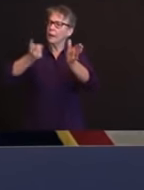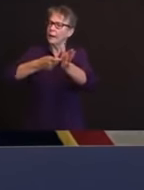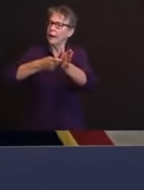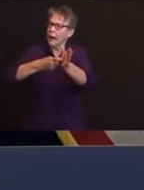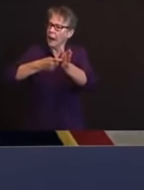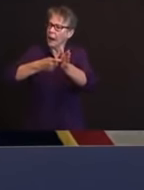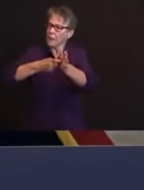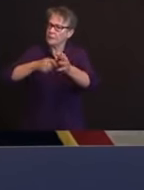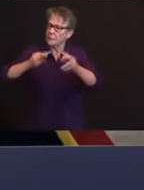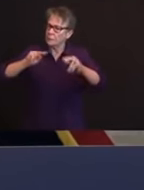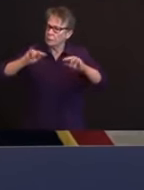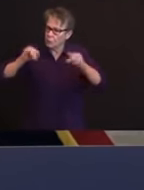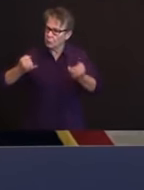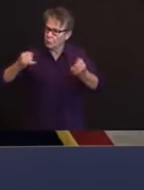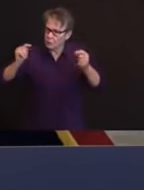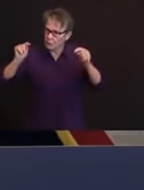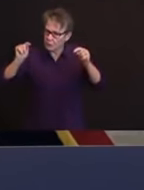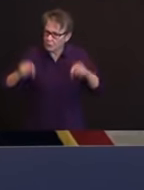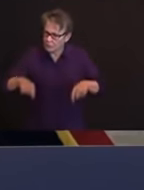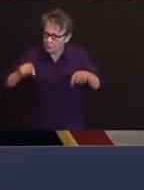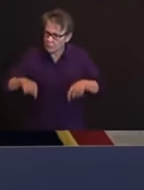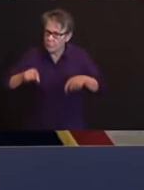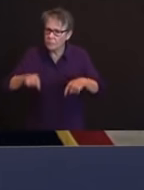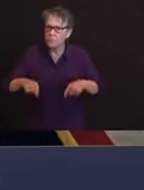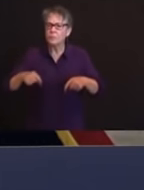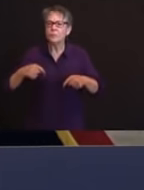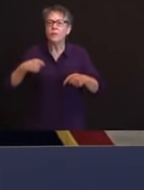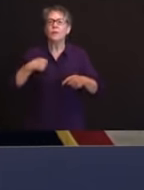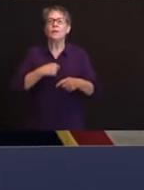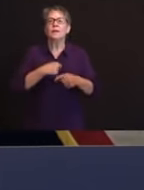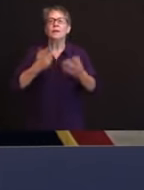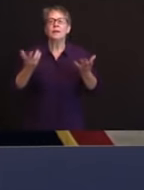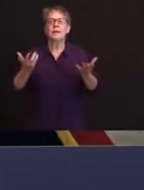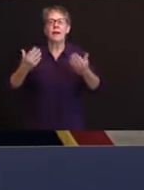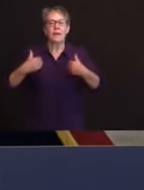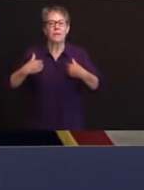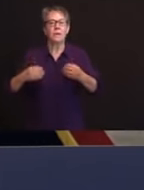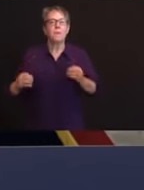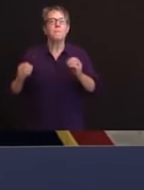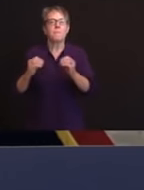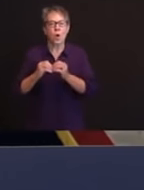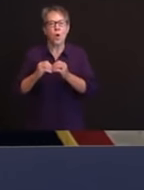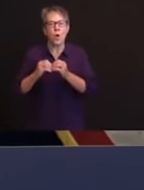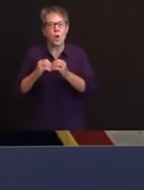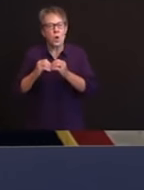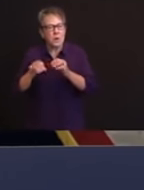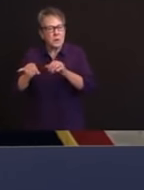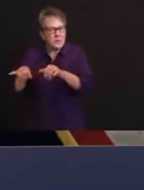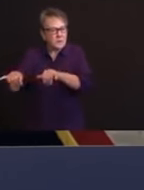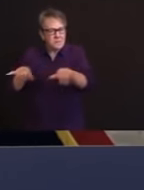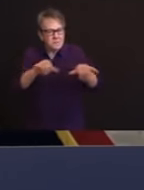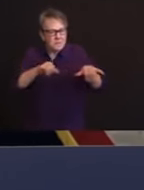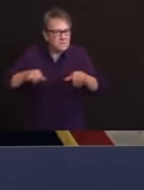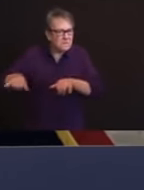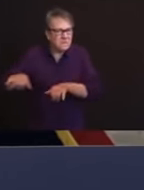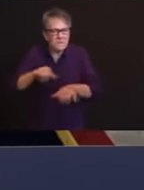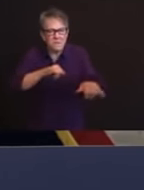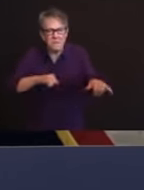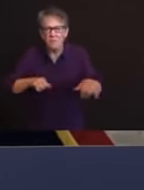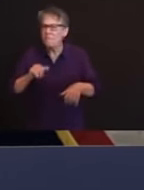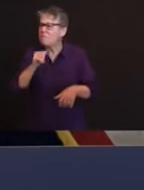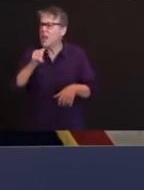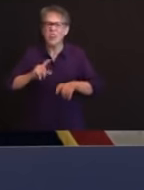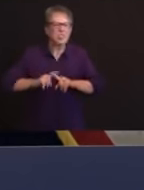New Jerseyans, we have more in common than that which divides us. We in New Jersey have a lot of